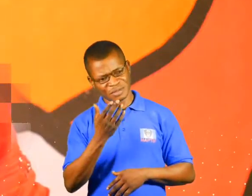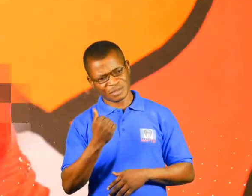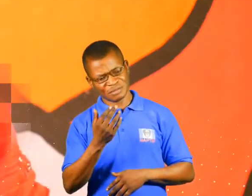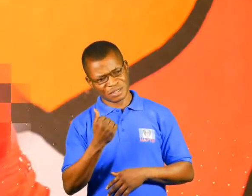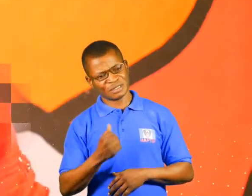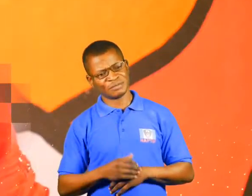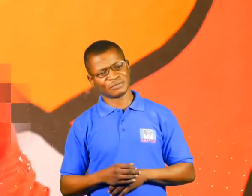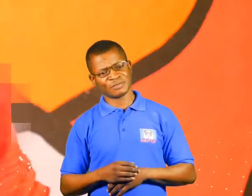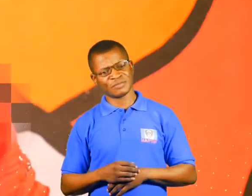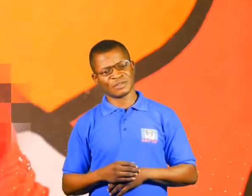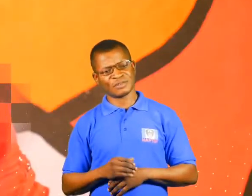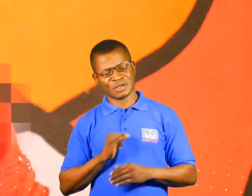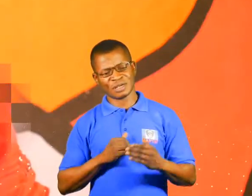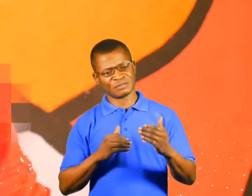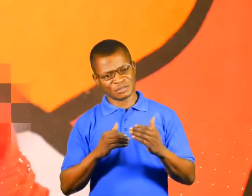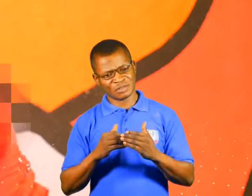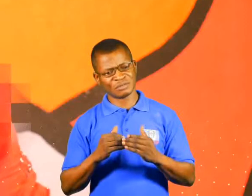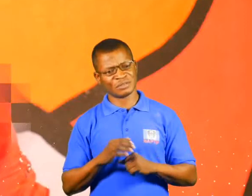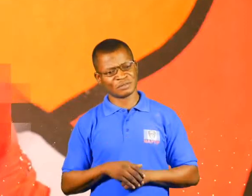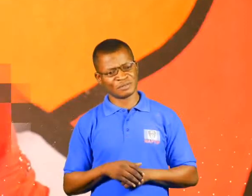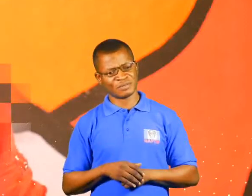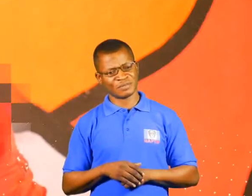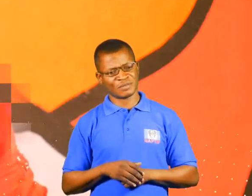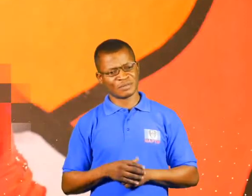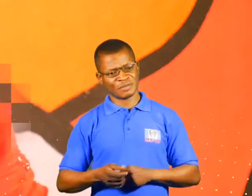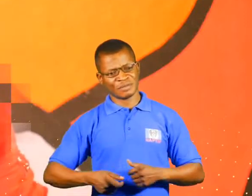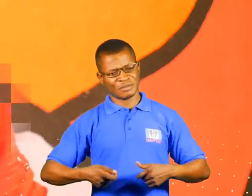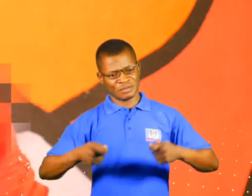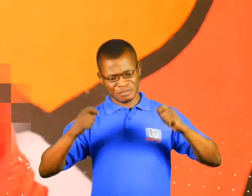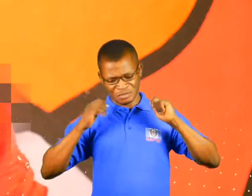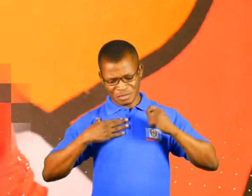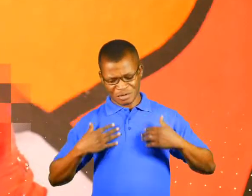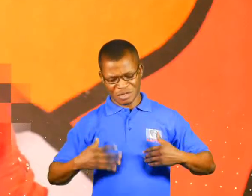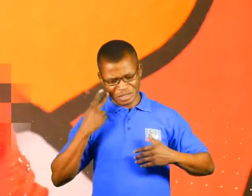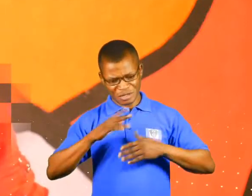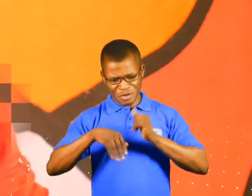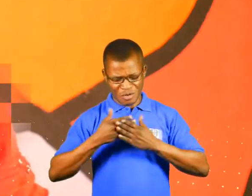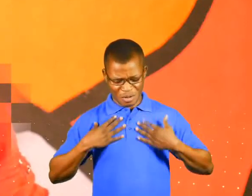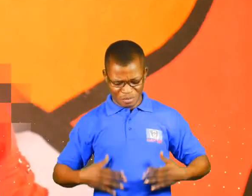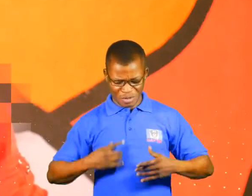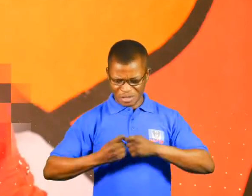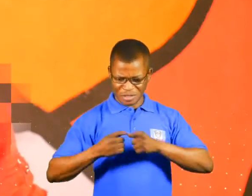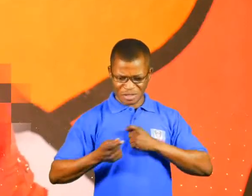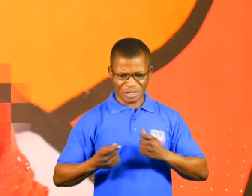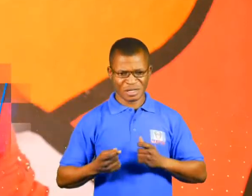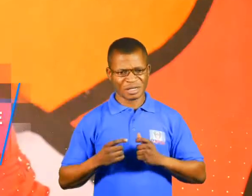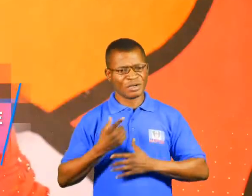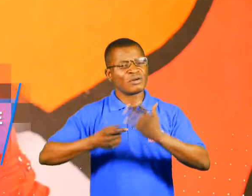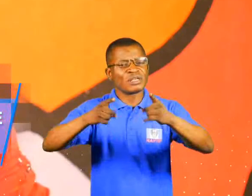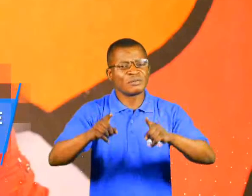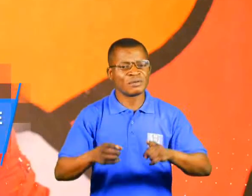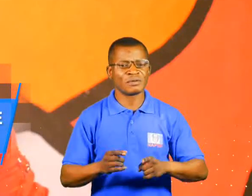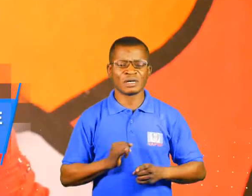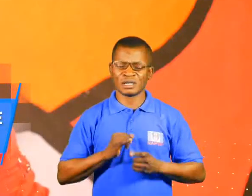should come close. I said no. So she had to come close to me. Then she now raised my clothes and she saw injury all over my body. She asked me what